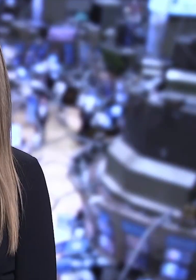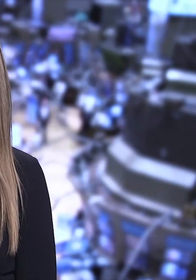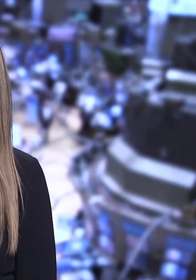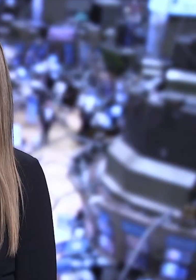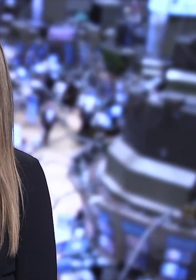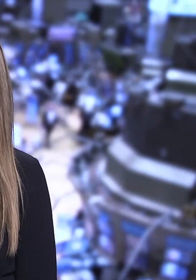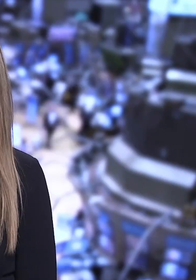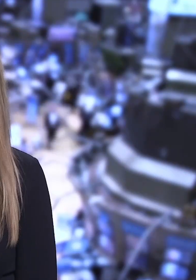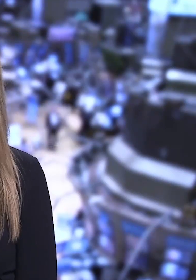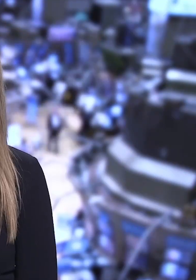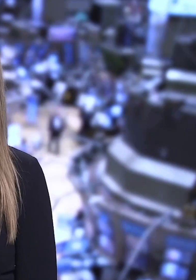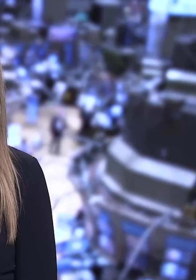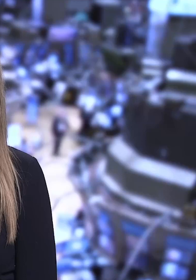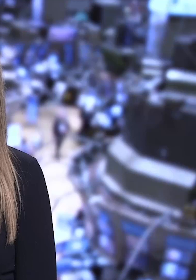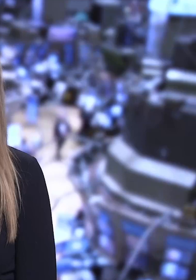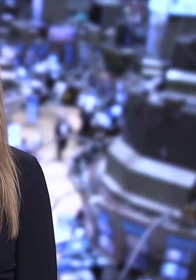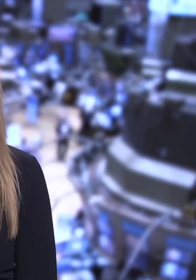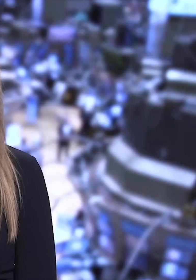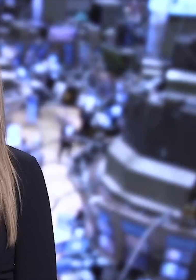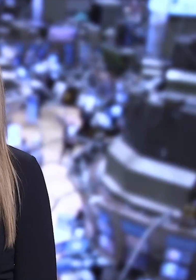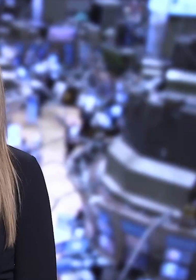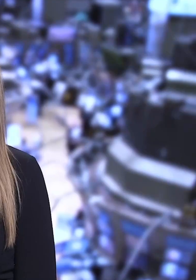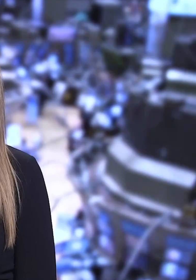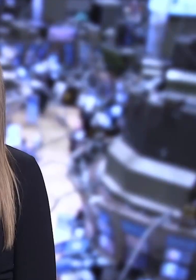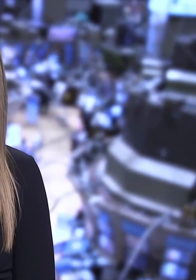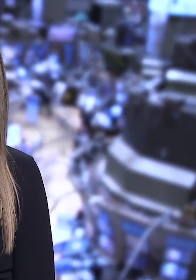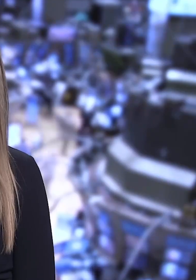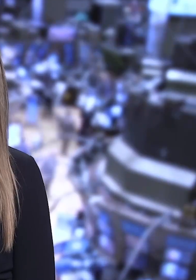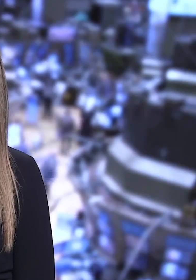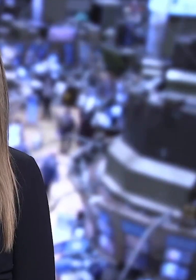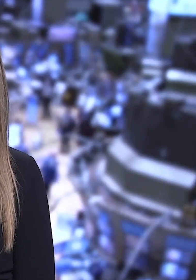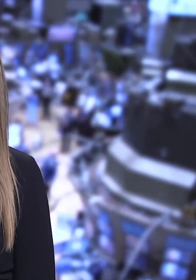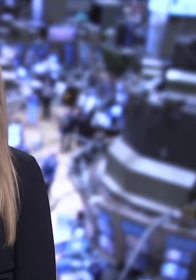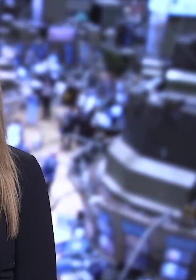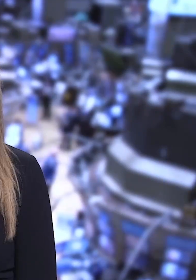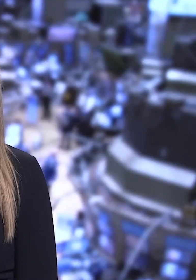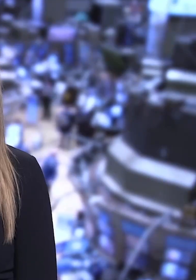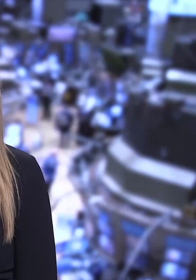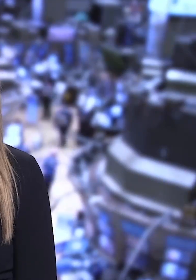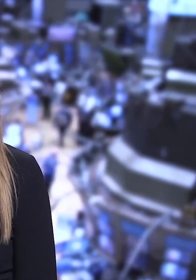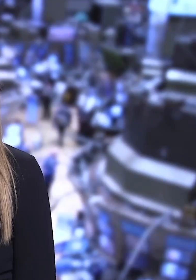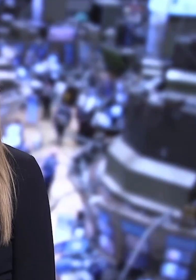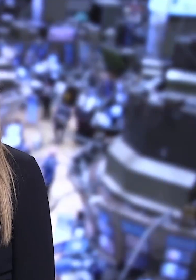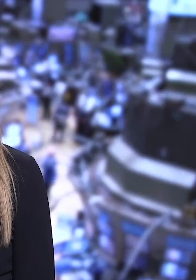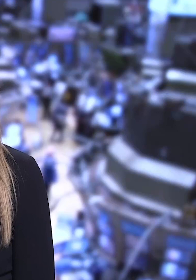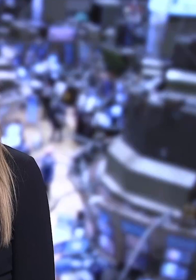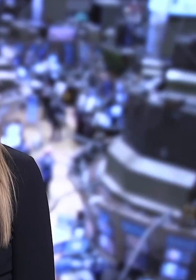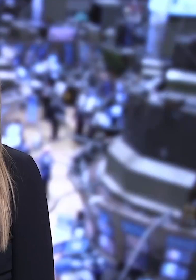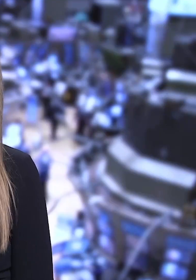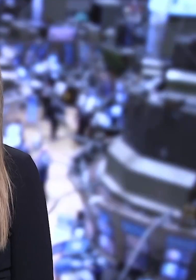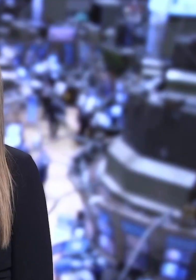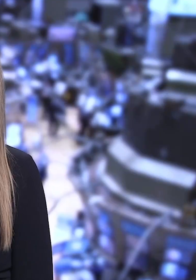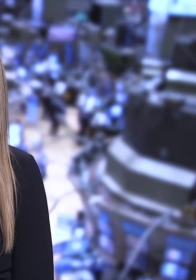Elizabeth II, fondly, saying, quote, "She set an example of selfless duty." Queen Elizabeth died last